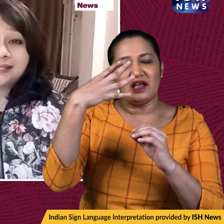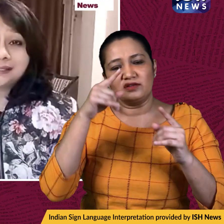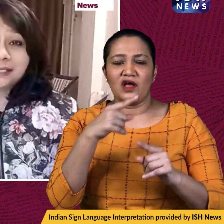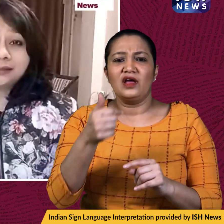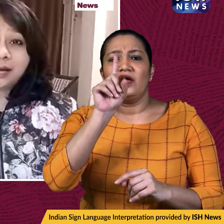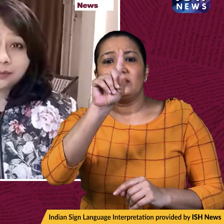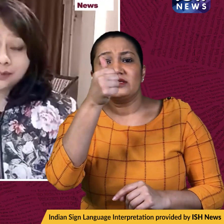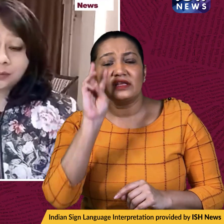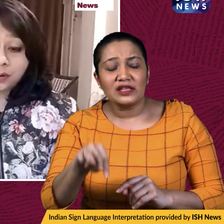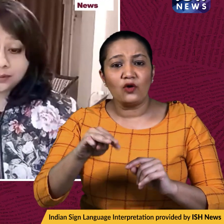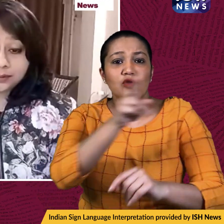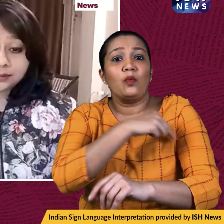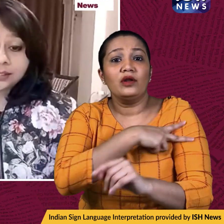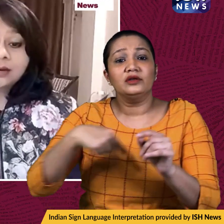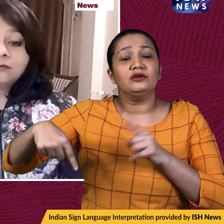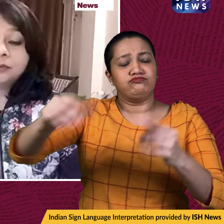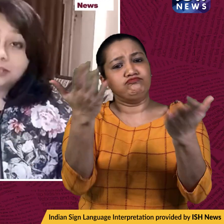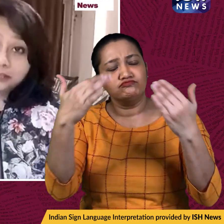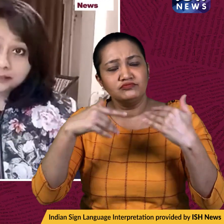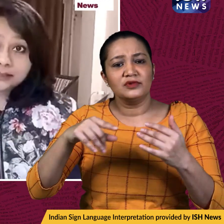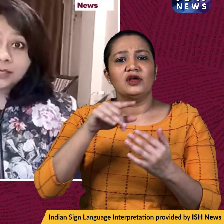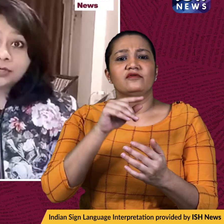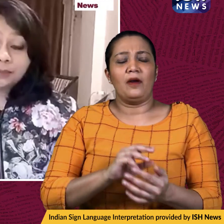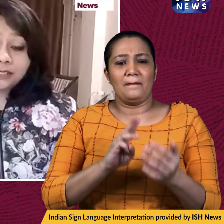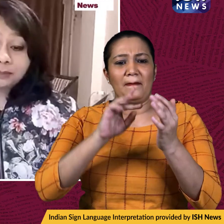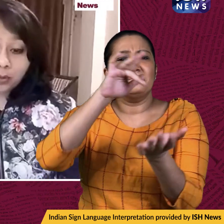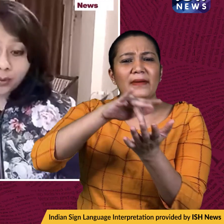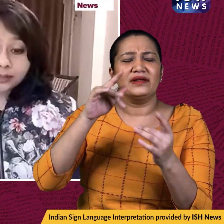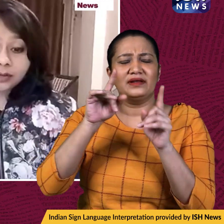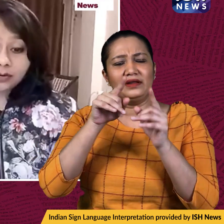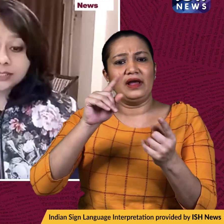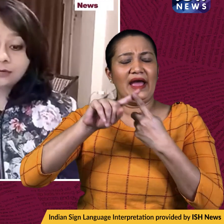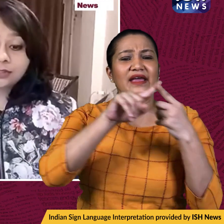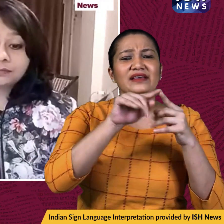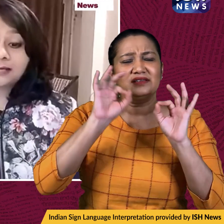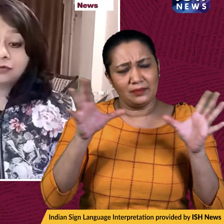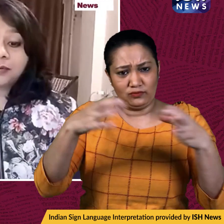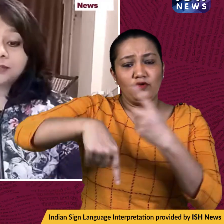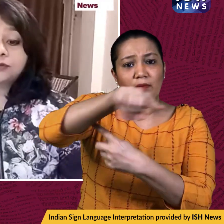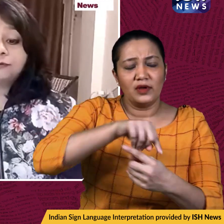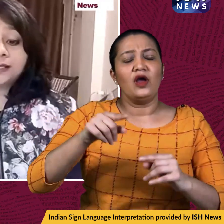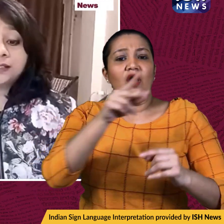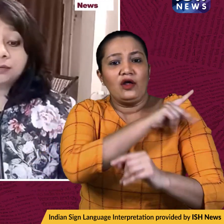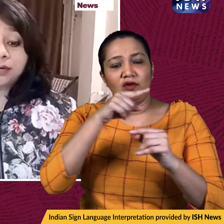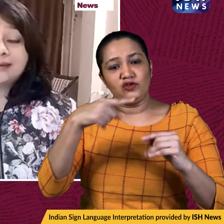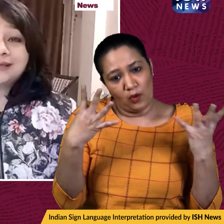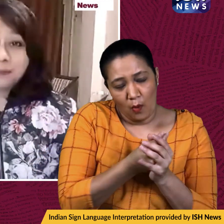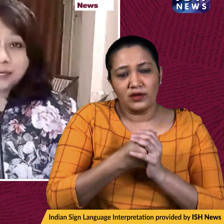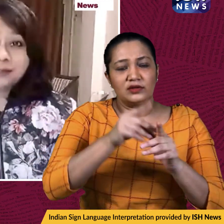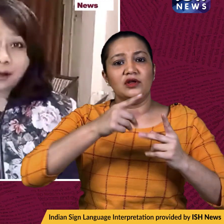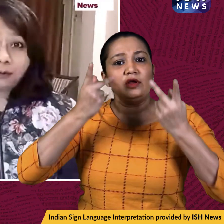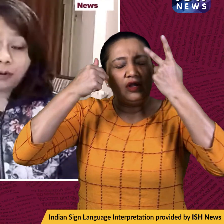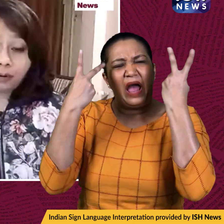for up to 16,000 volunteers from the Middle East to be deployed alongside Russian-backed rebels to fight in